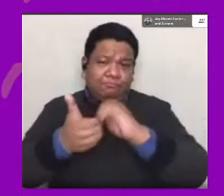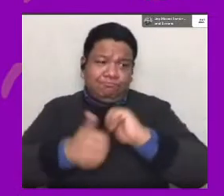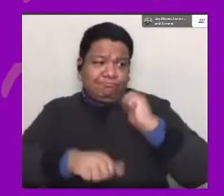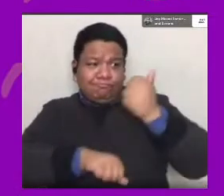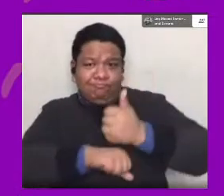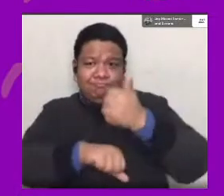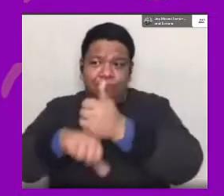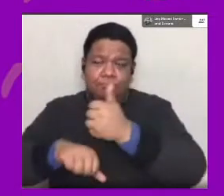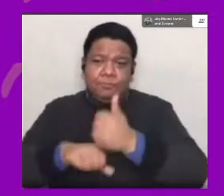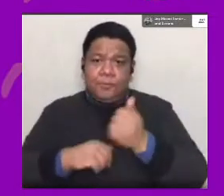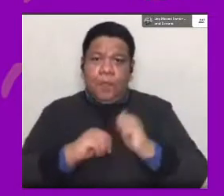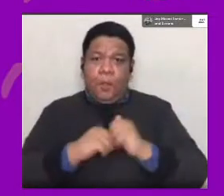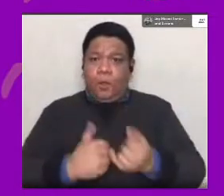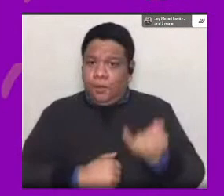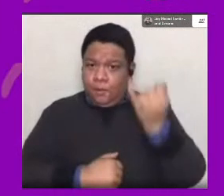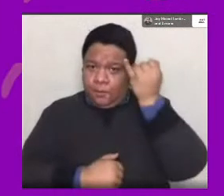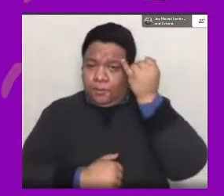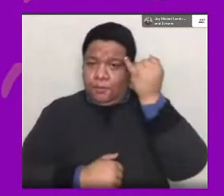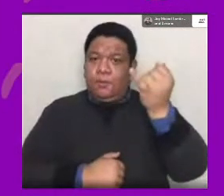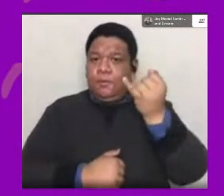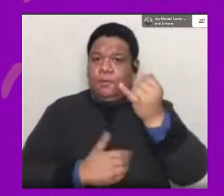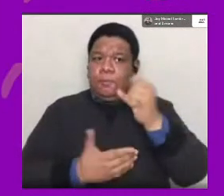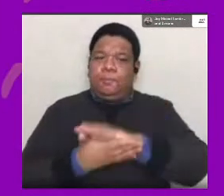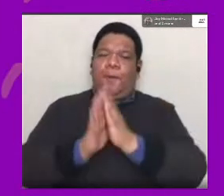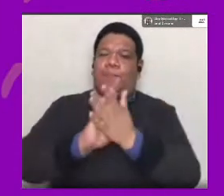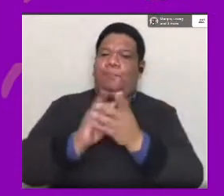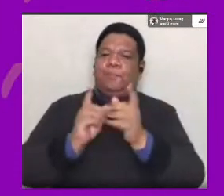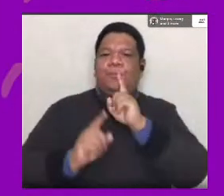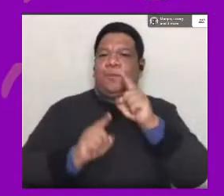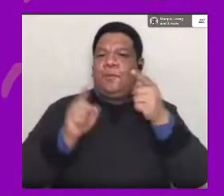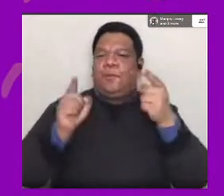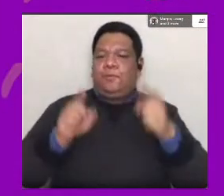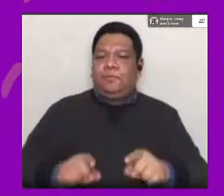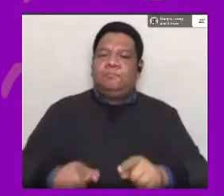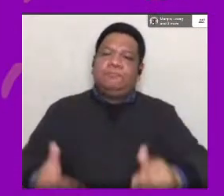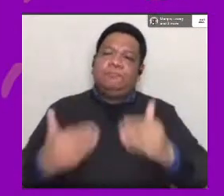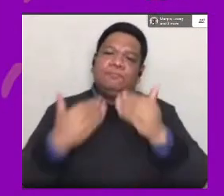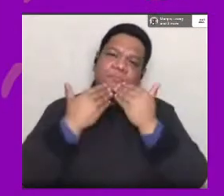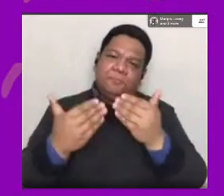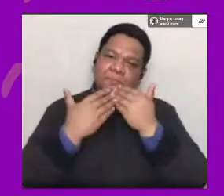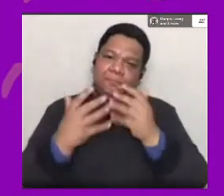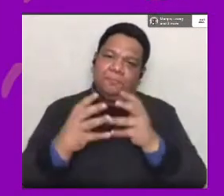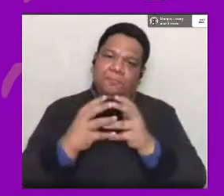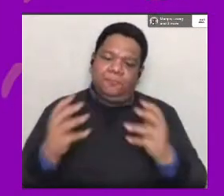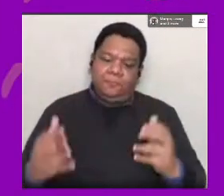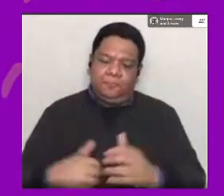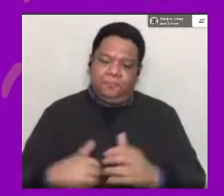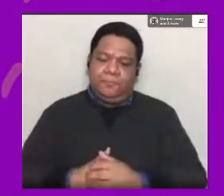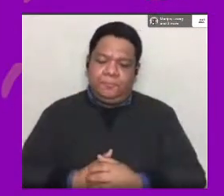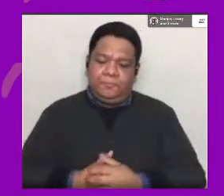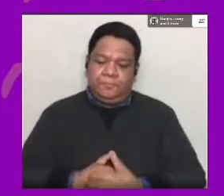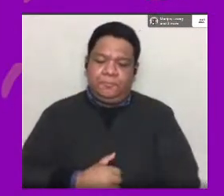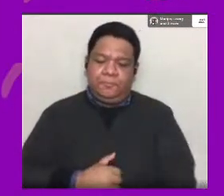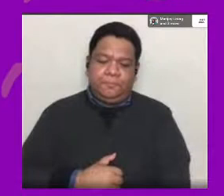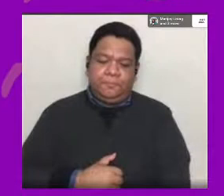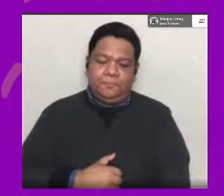an idea into a real event. Maraming salamat.